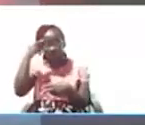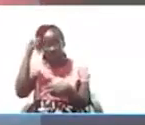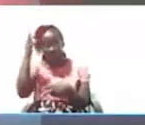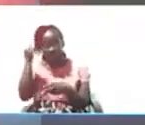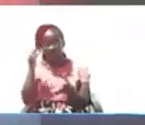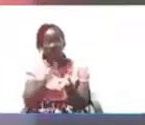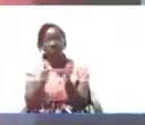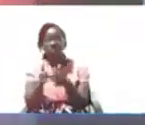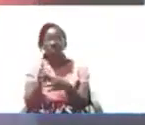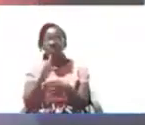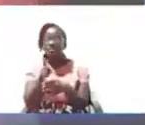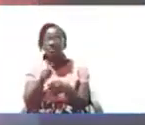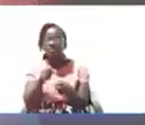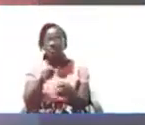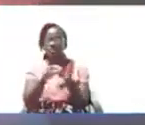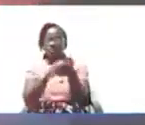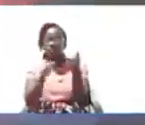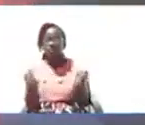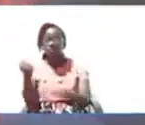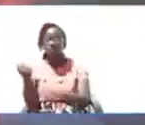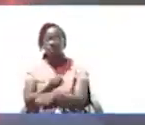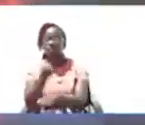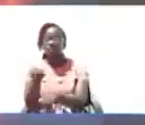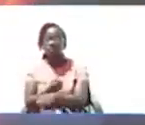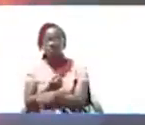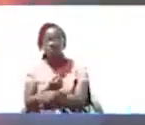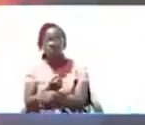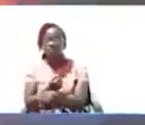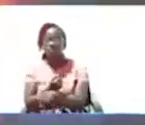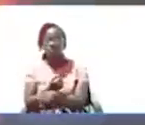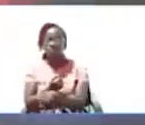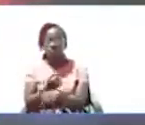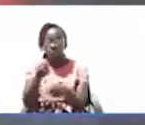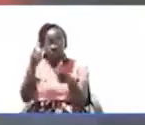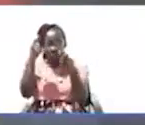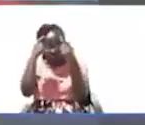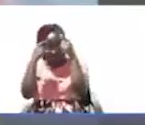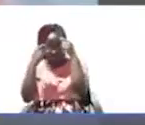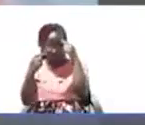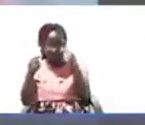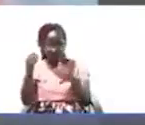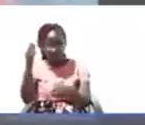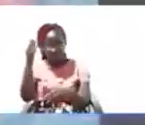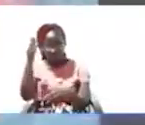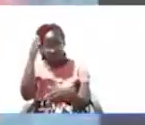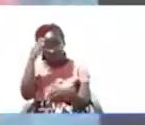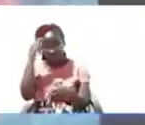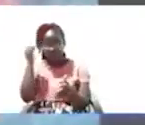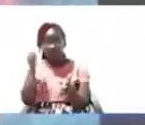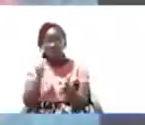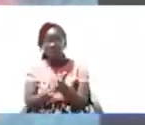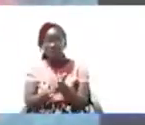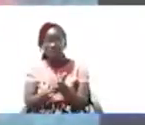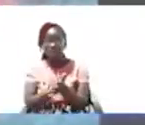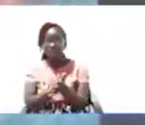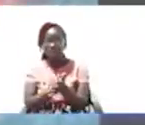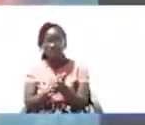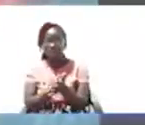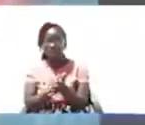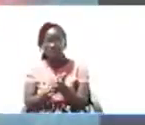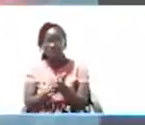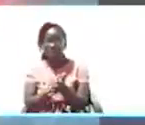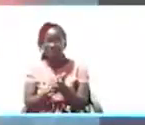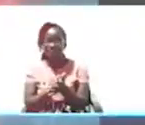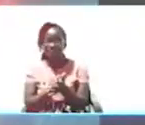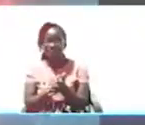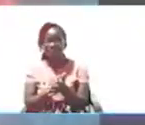The reason Jesus said to roll away the stone, he has been accredited. Now, where you not see what say? Where you